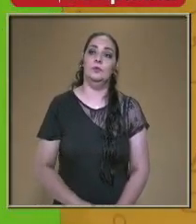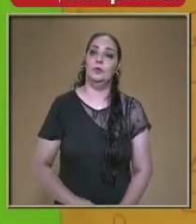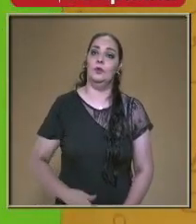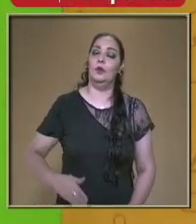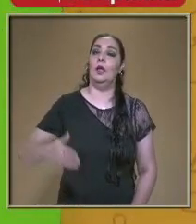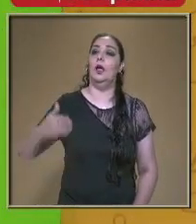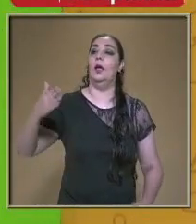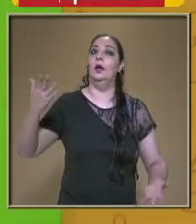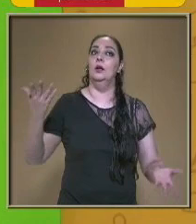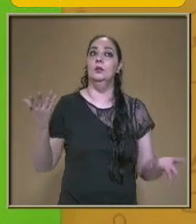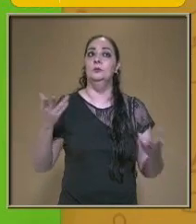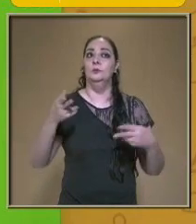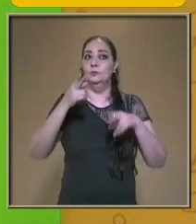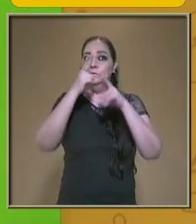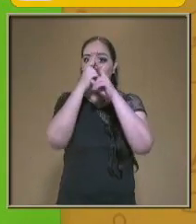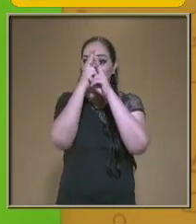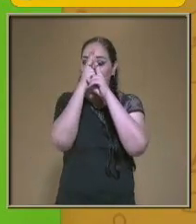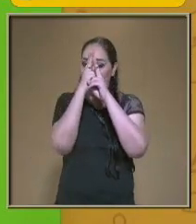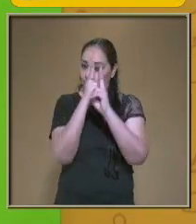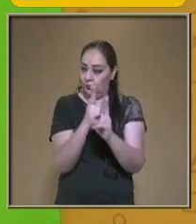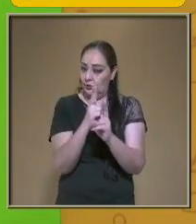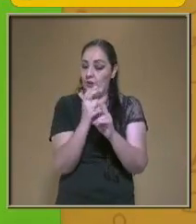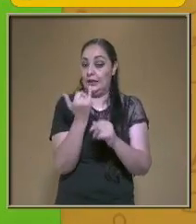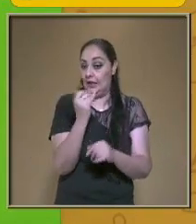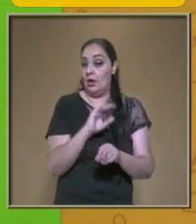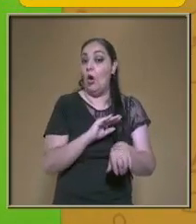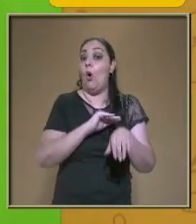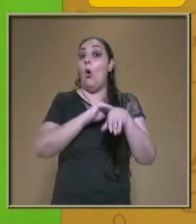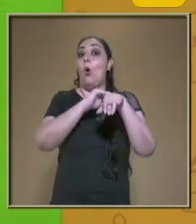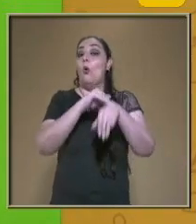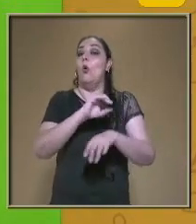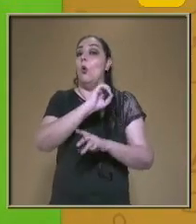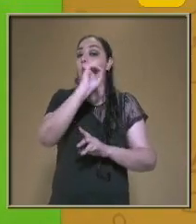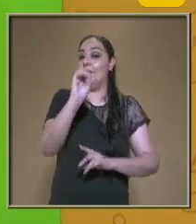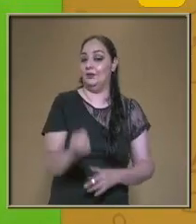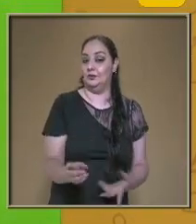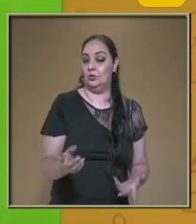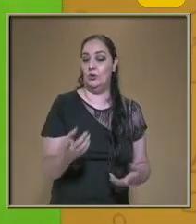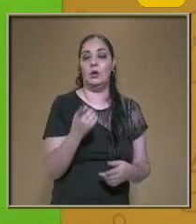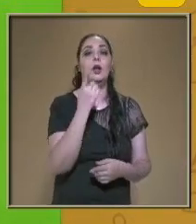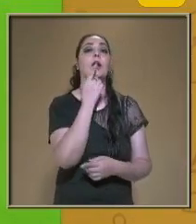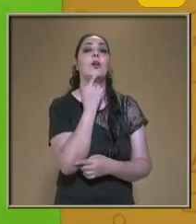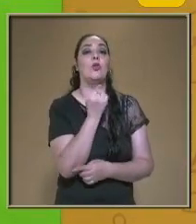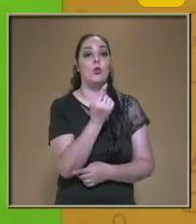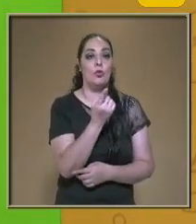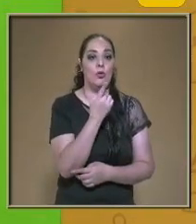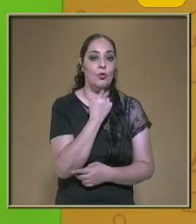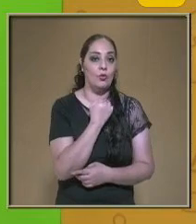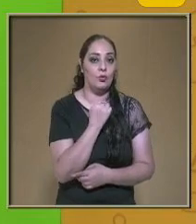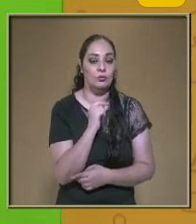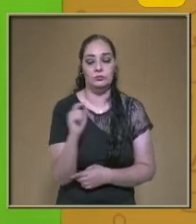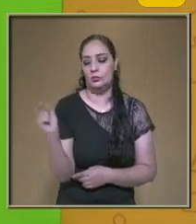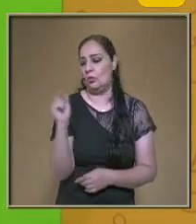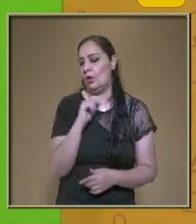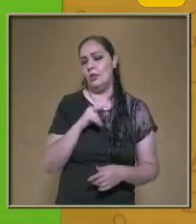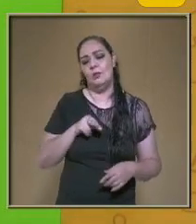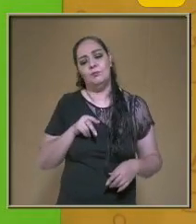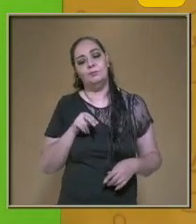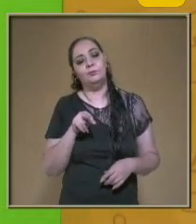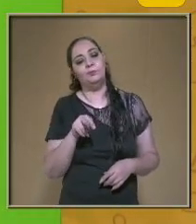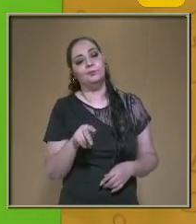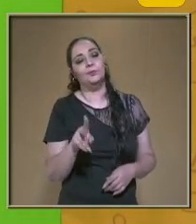Prohibition, obligation. The color is red, okay? So when we are walking in the